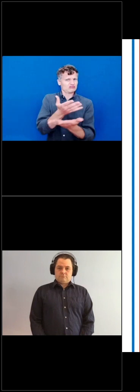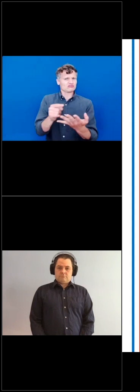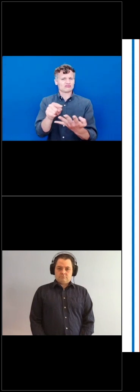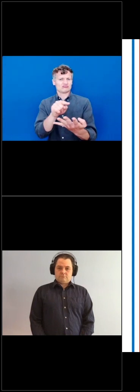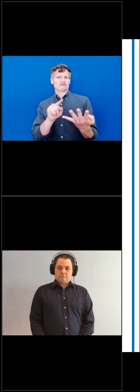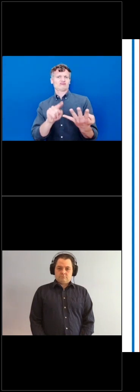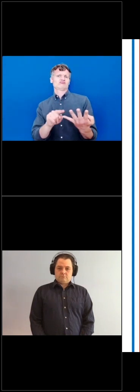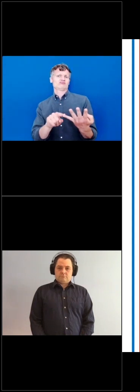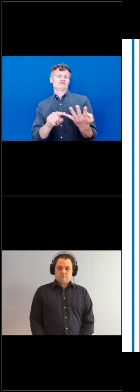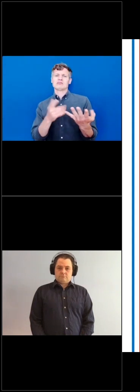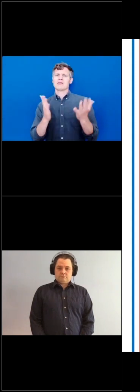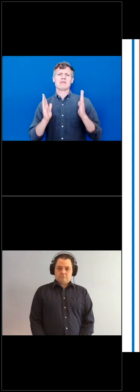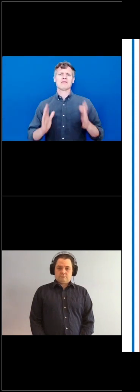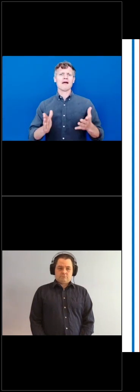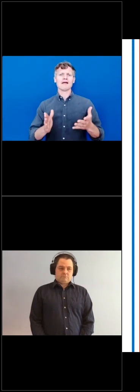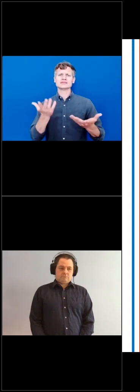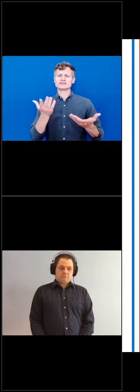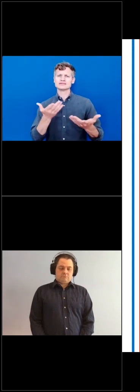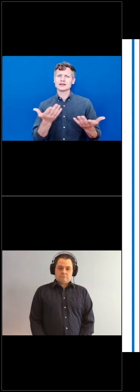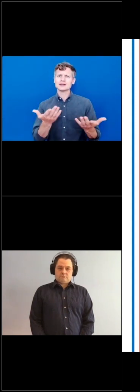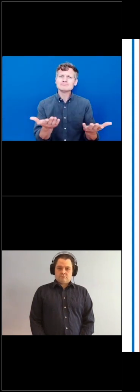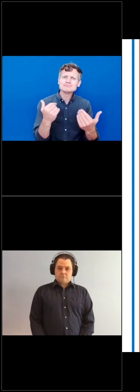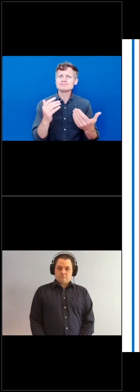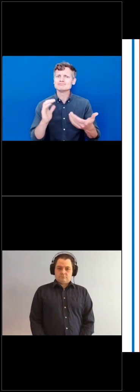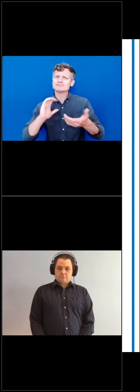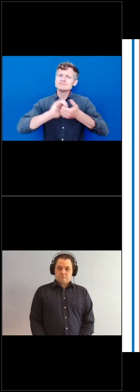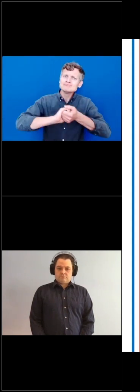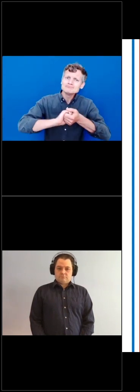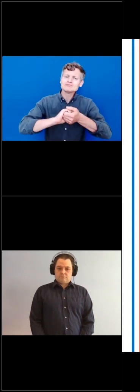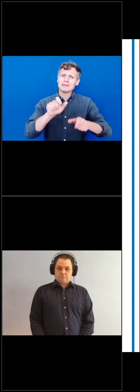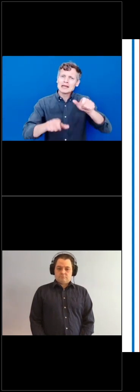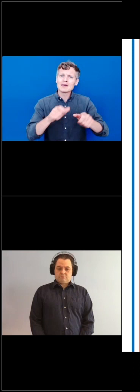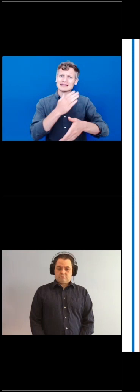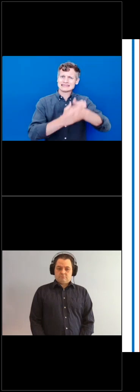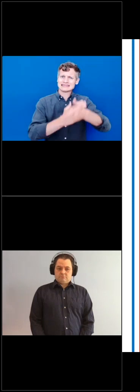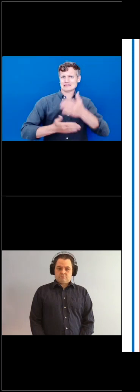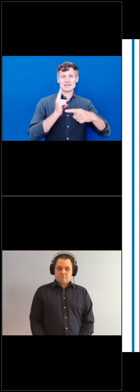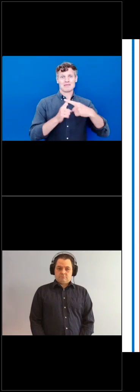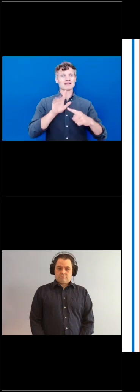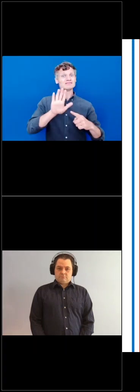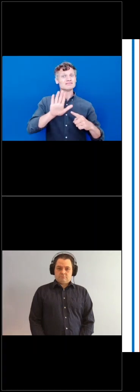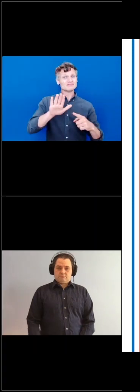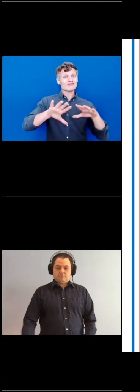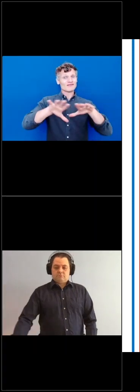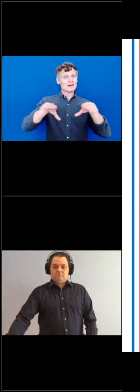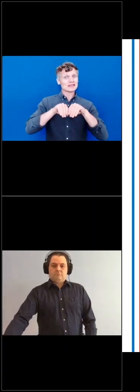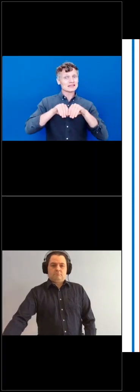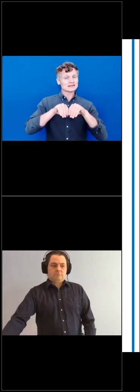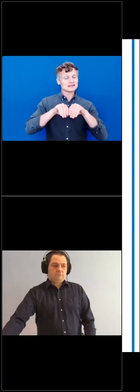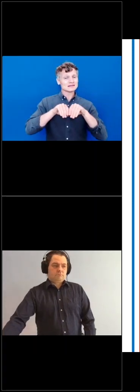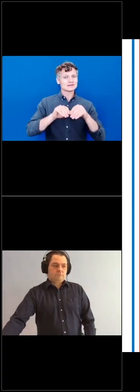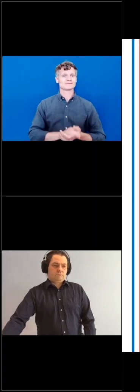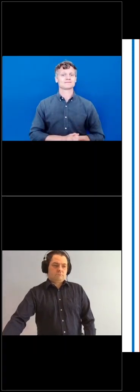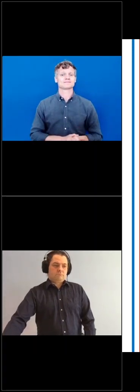with disabilities and their families to ensure their protection and their health. So to go on to